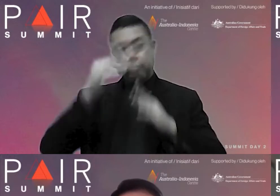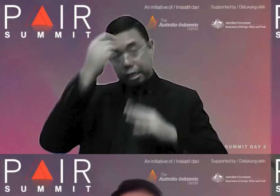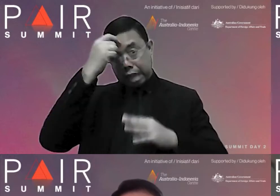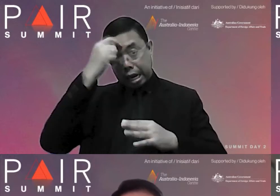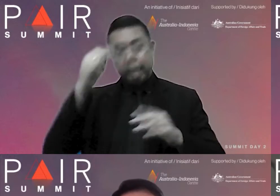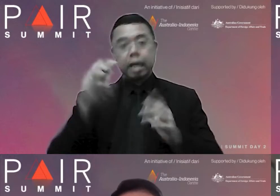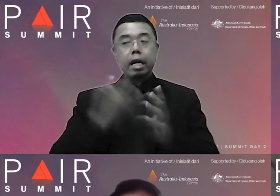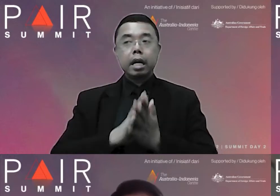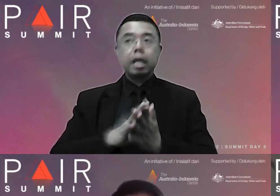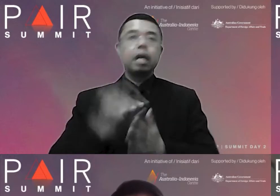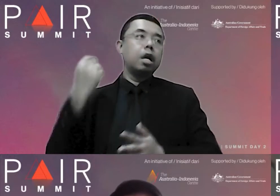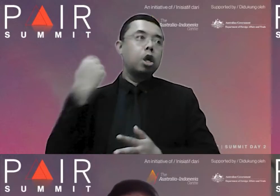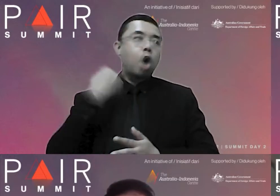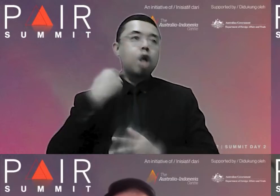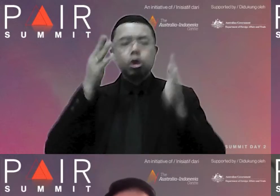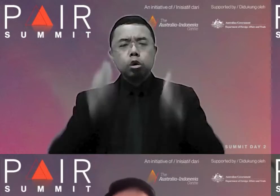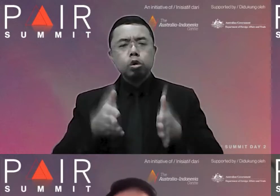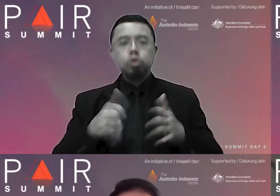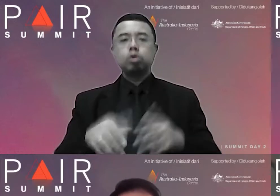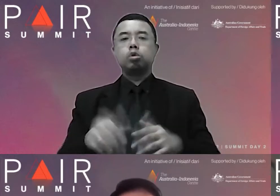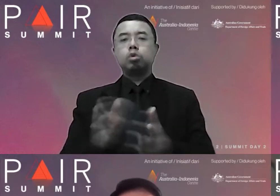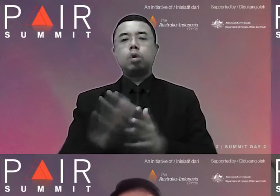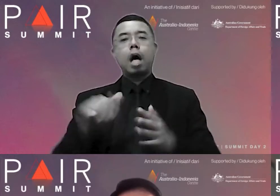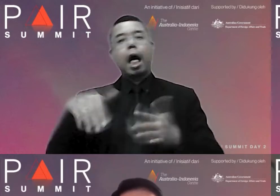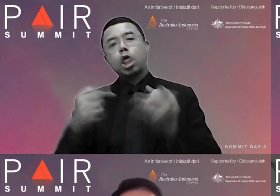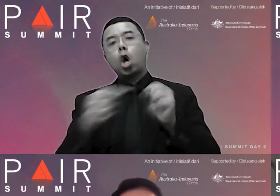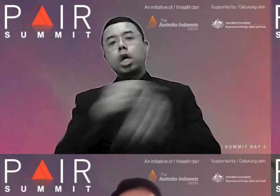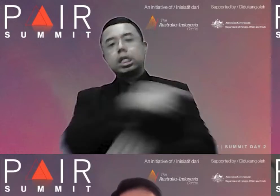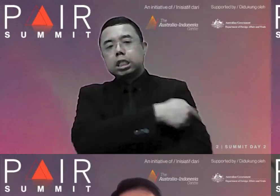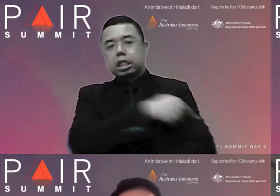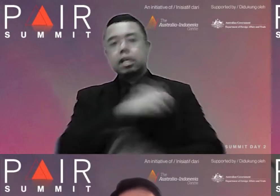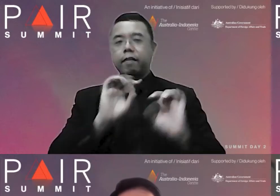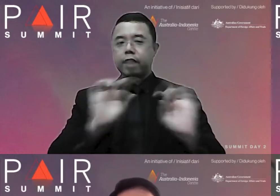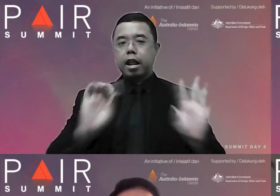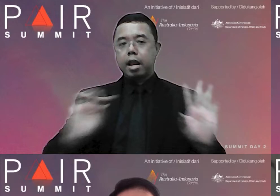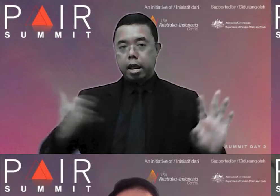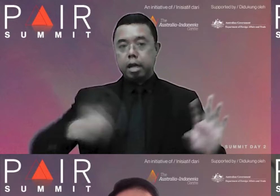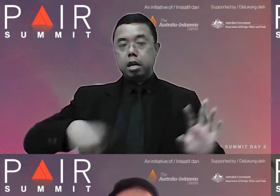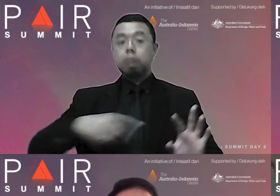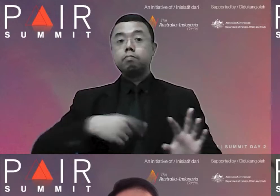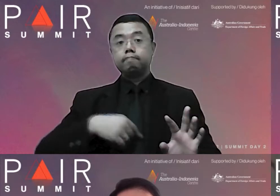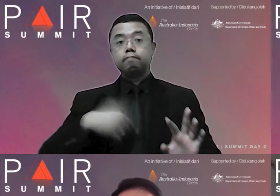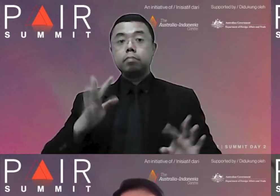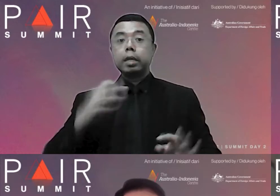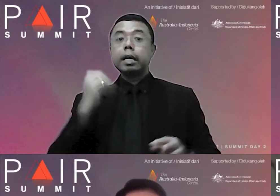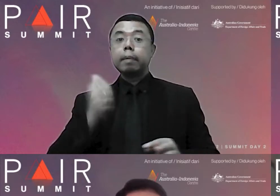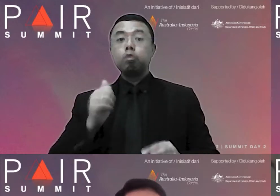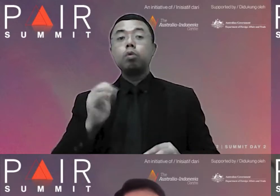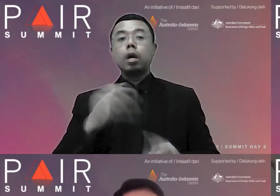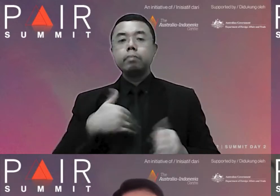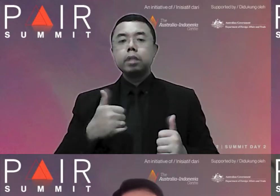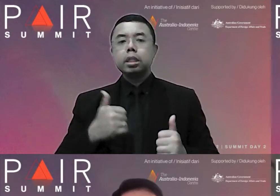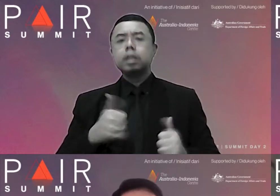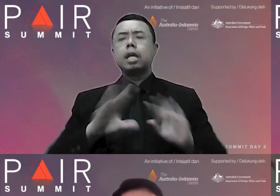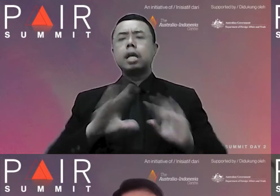epidemiologists. We also happen to be able to examine the the fight